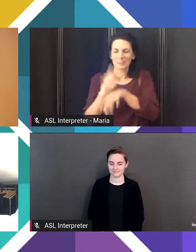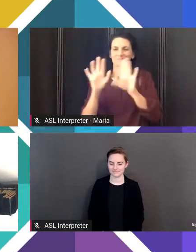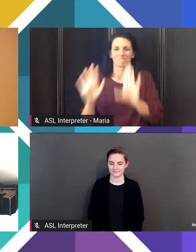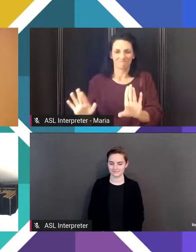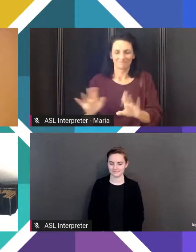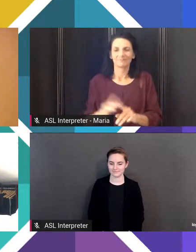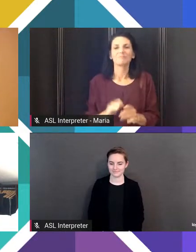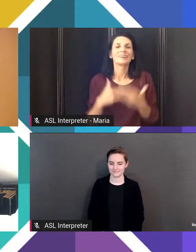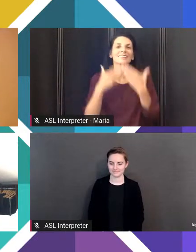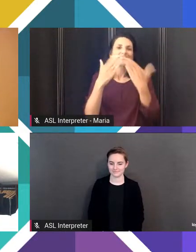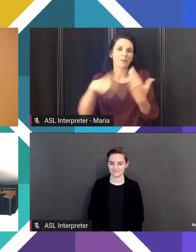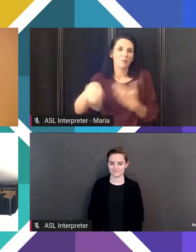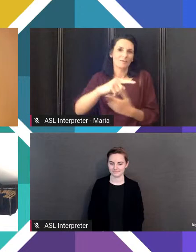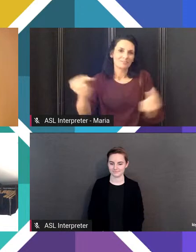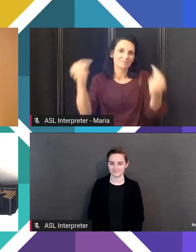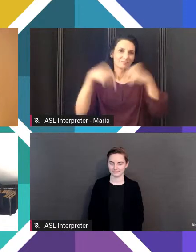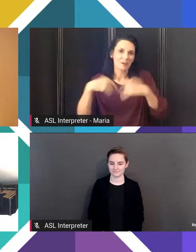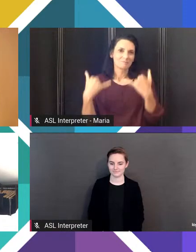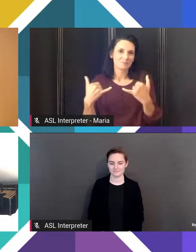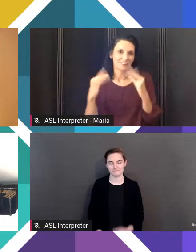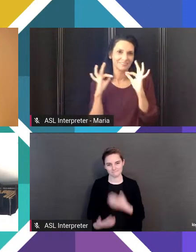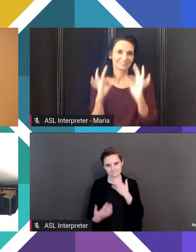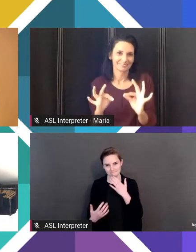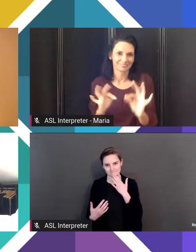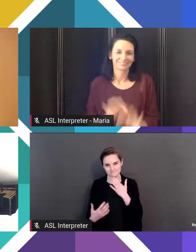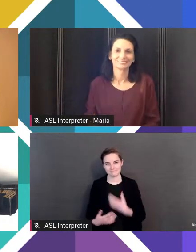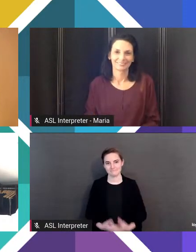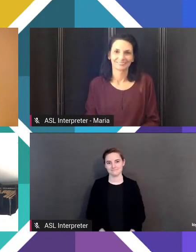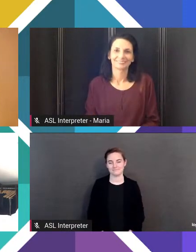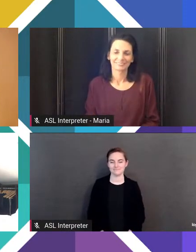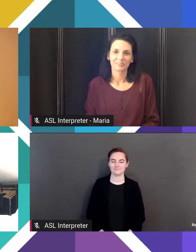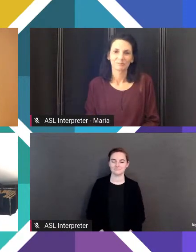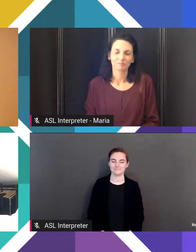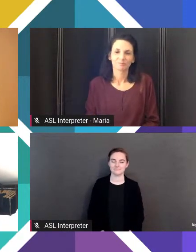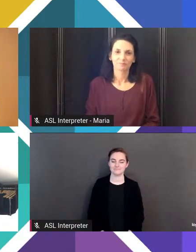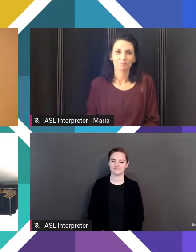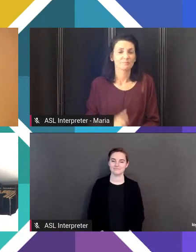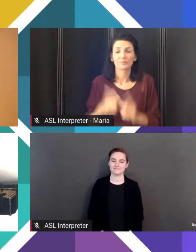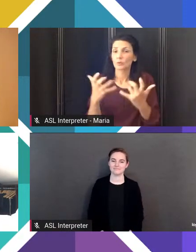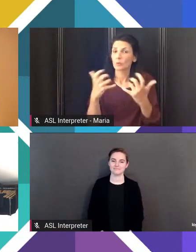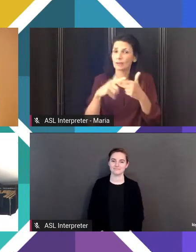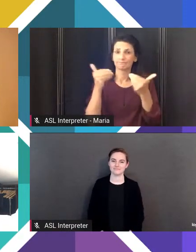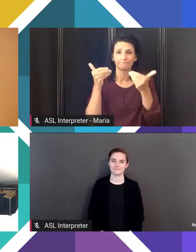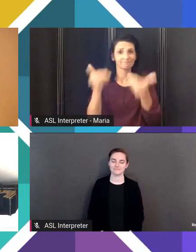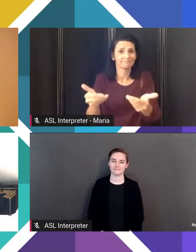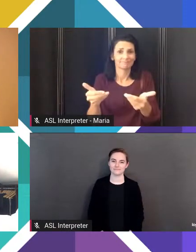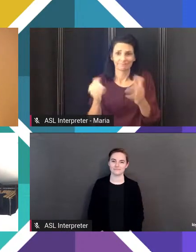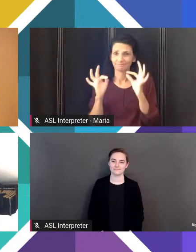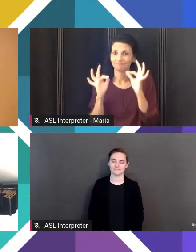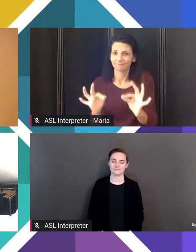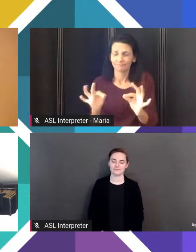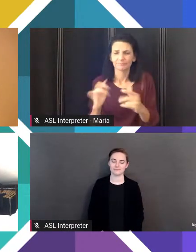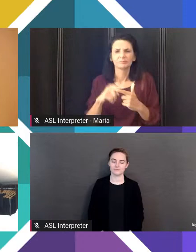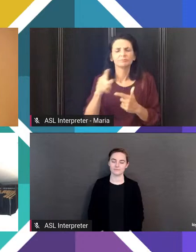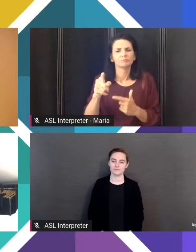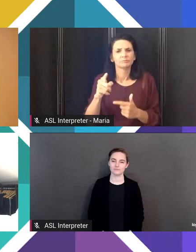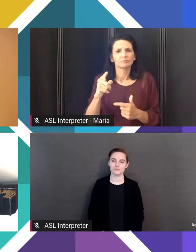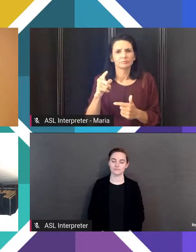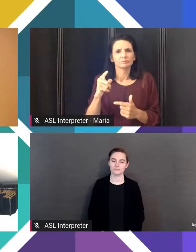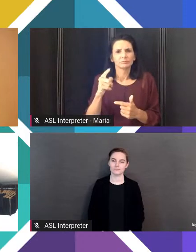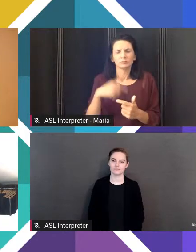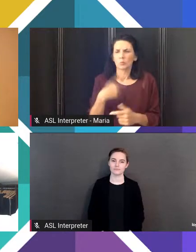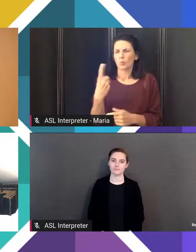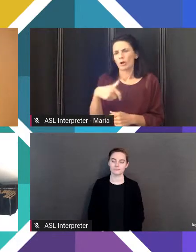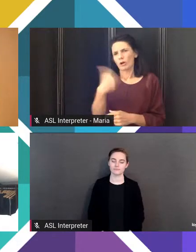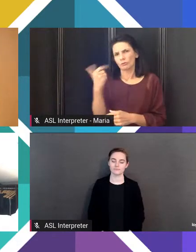here today. Thank you. Thank you. So let's get right into this. I was struck actually by another queer